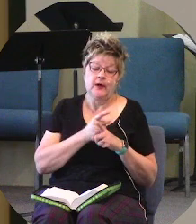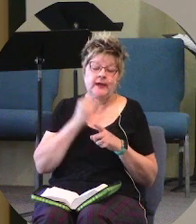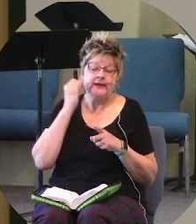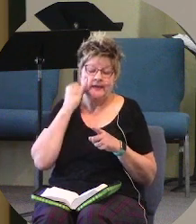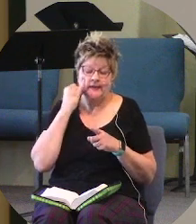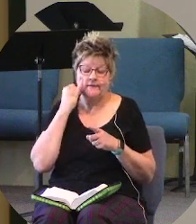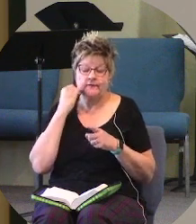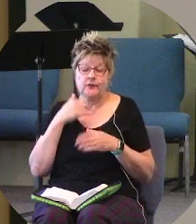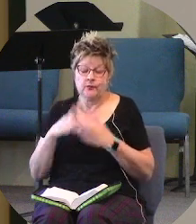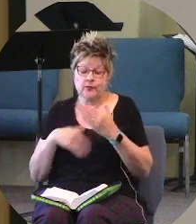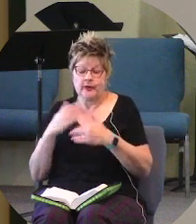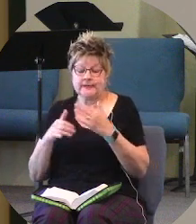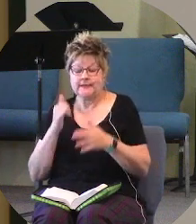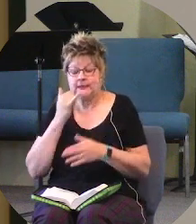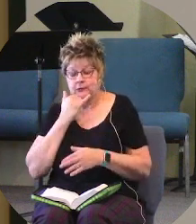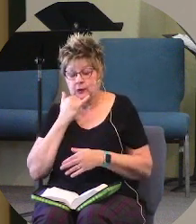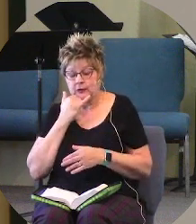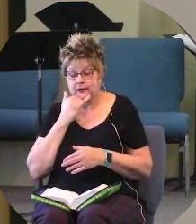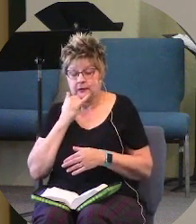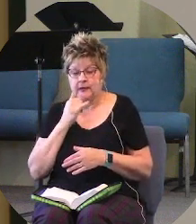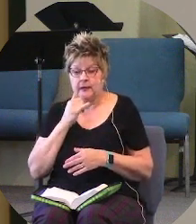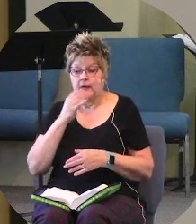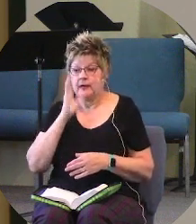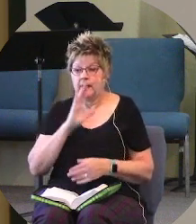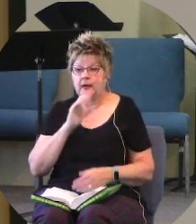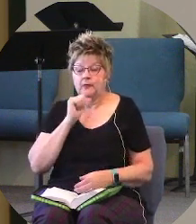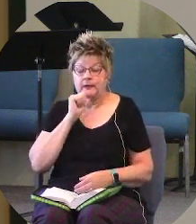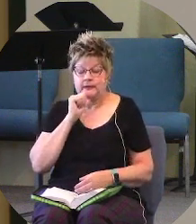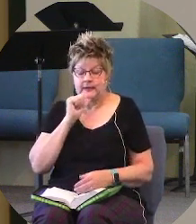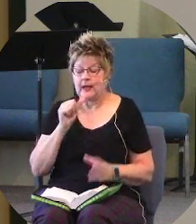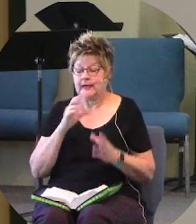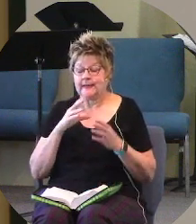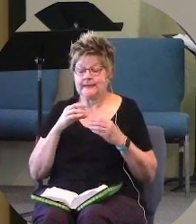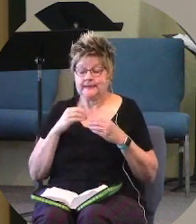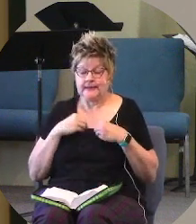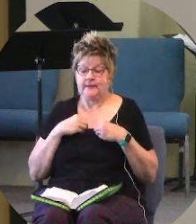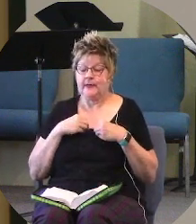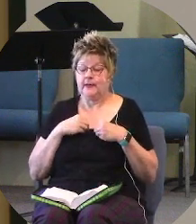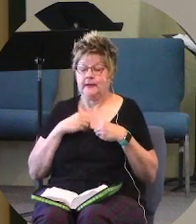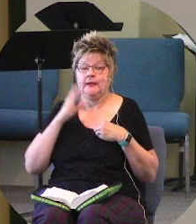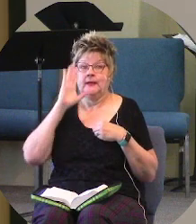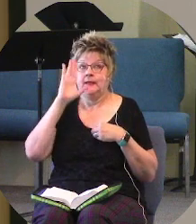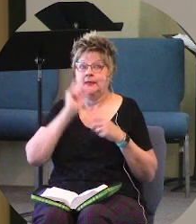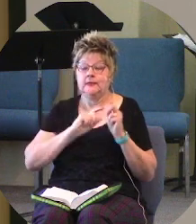God will not tolerate his people presuming